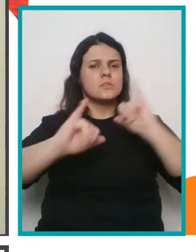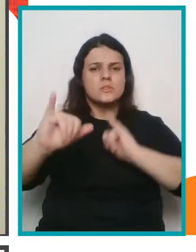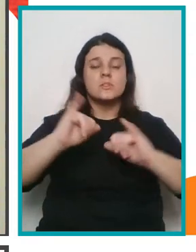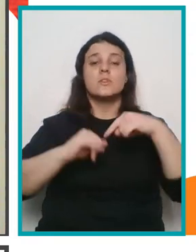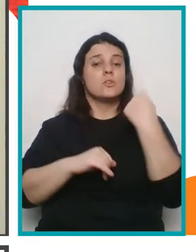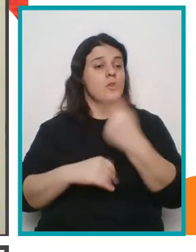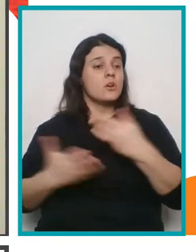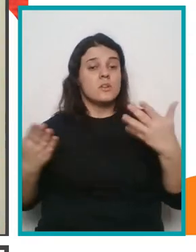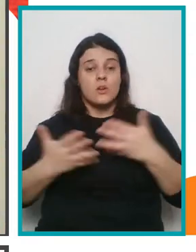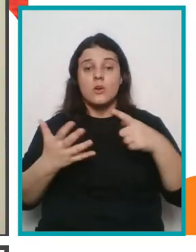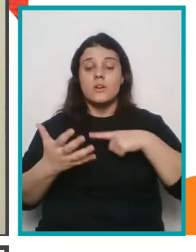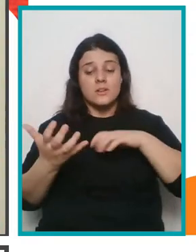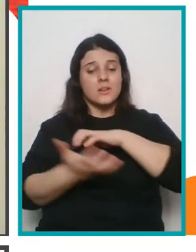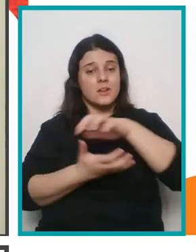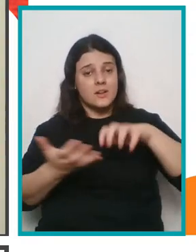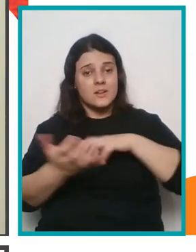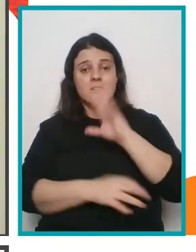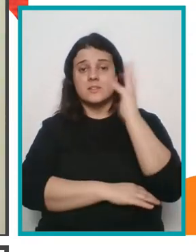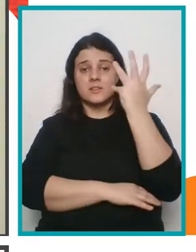online.